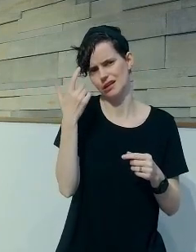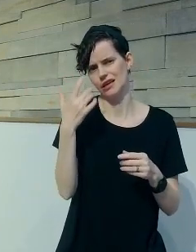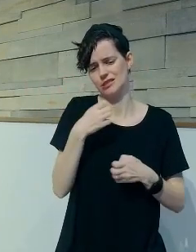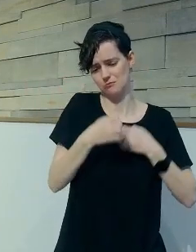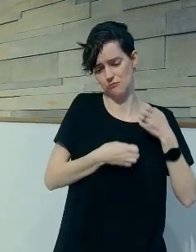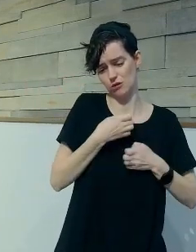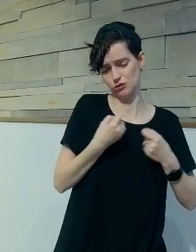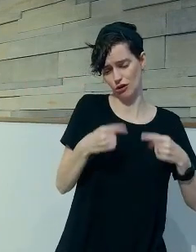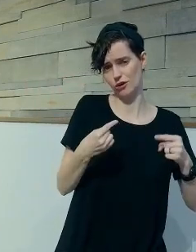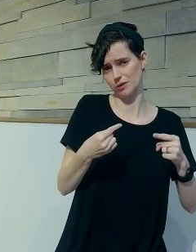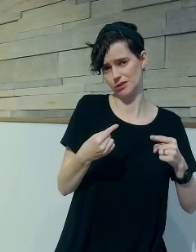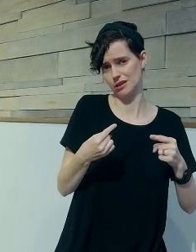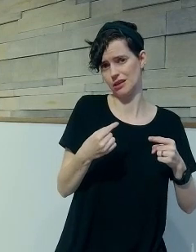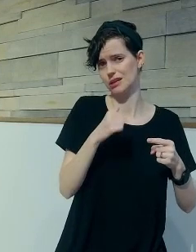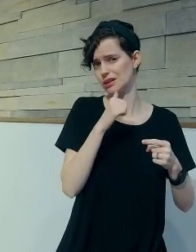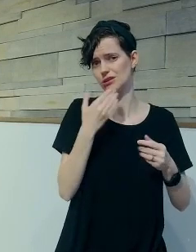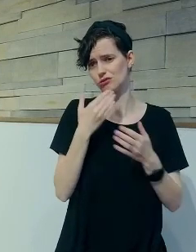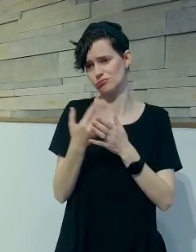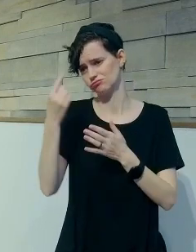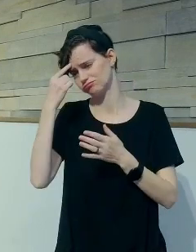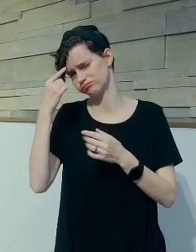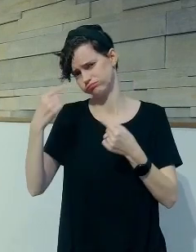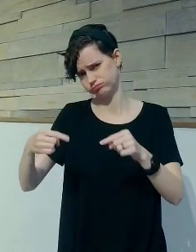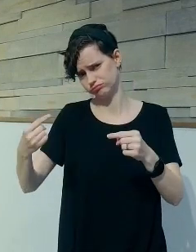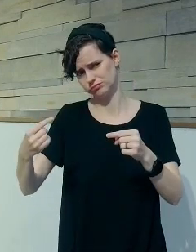emotional argument is what it is. It's not a logical argument.